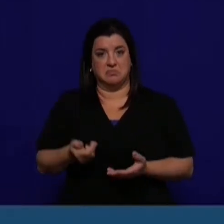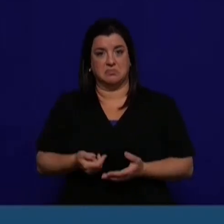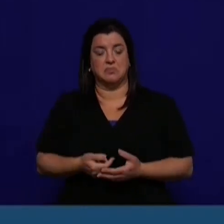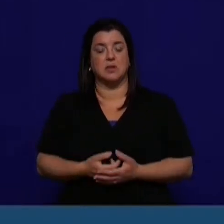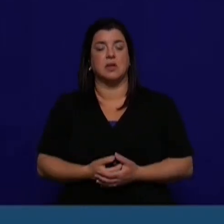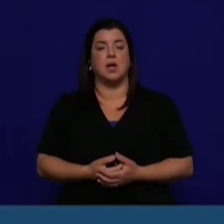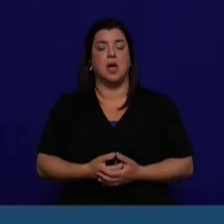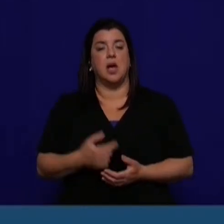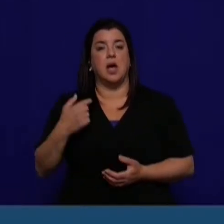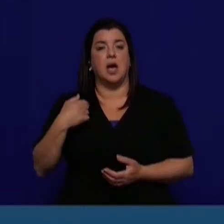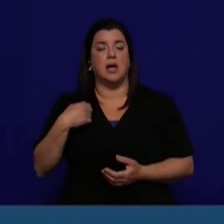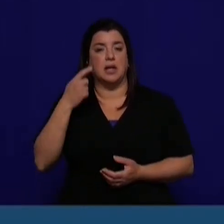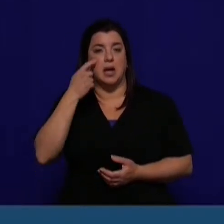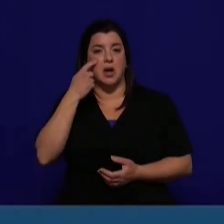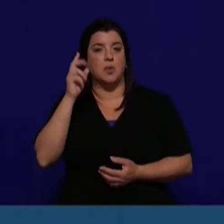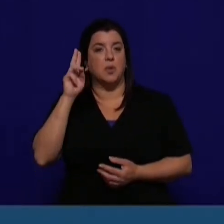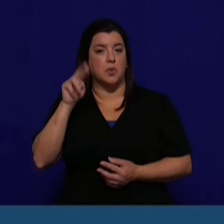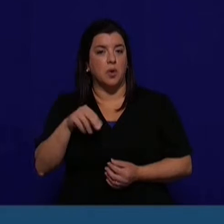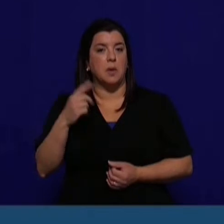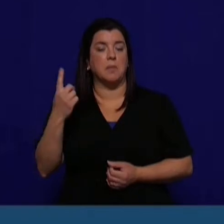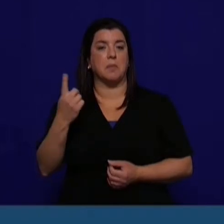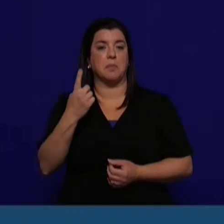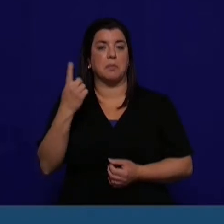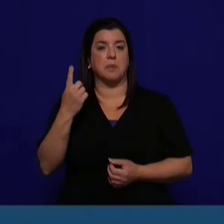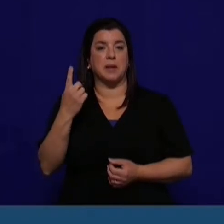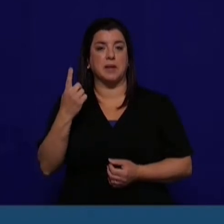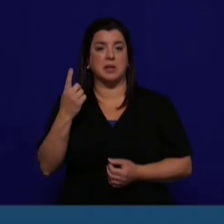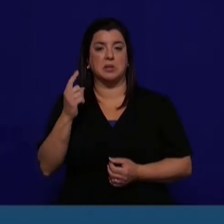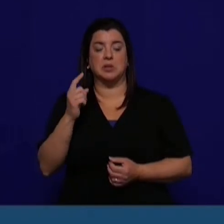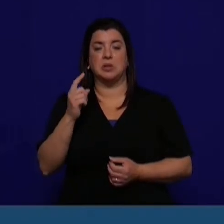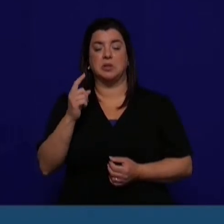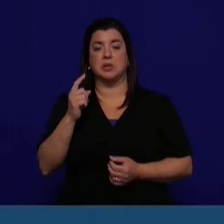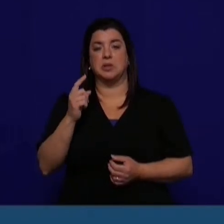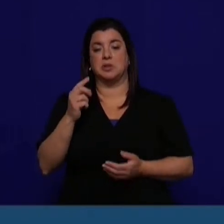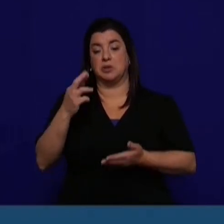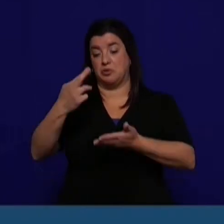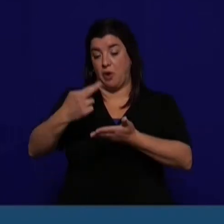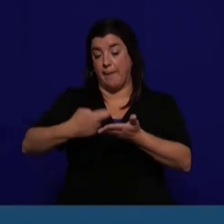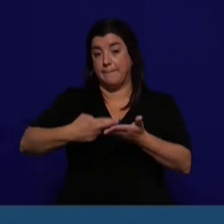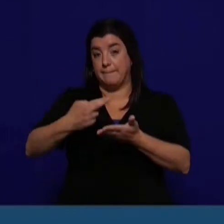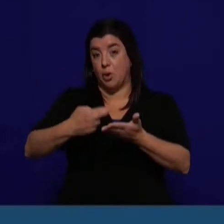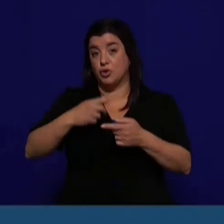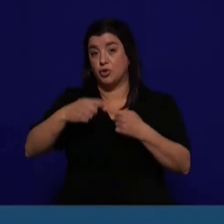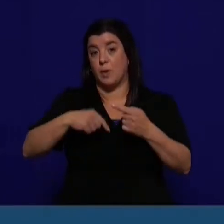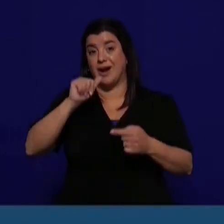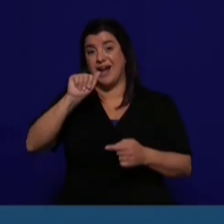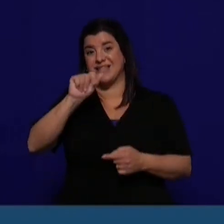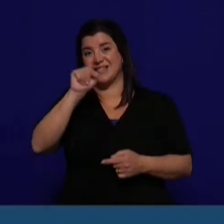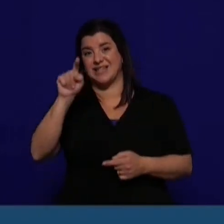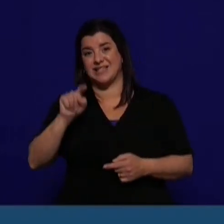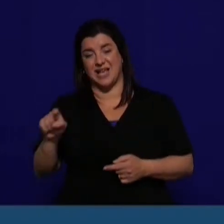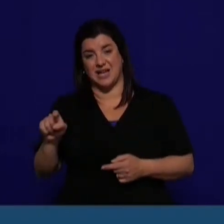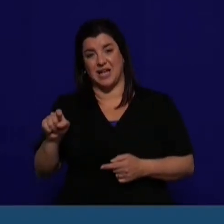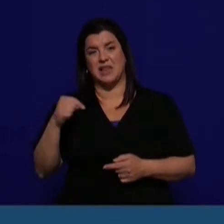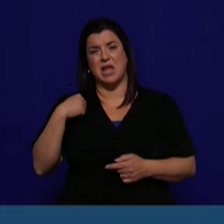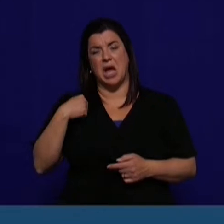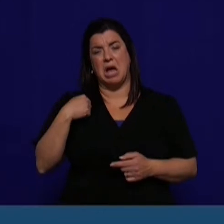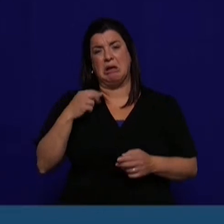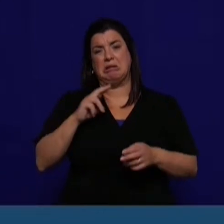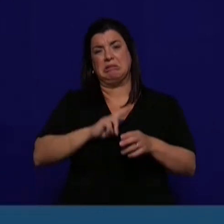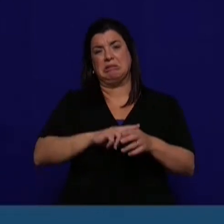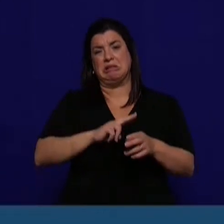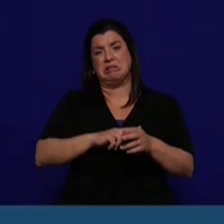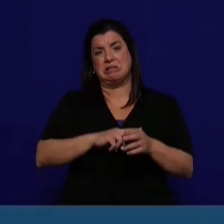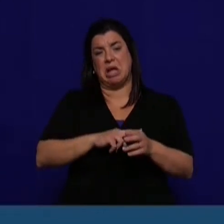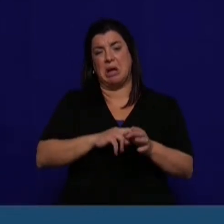bħalma taraw ukoll anka jkunu qegħdin jaħorġu rapporti anka dwar pereżempju l-AstraZeneca li inti għandek intervall ta' meta inti